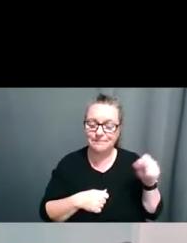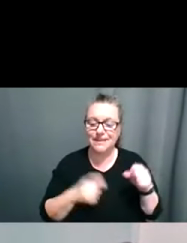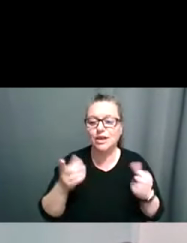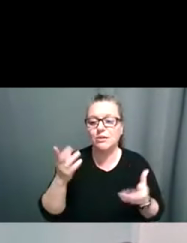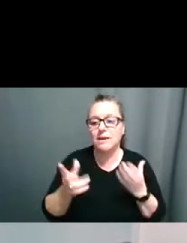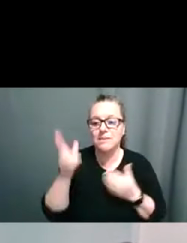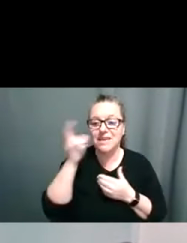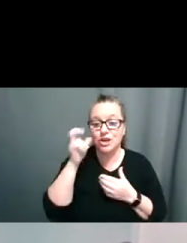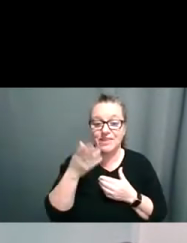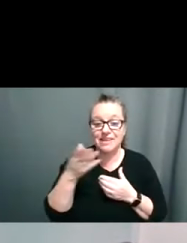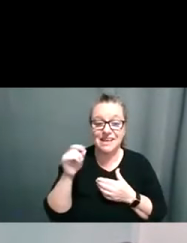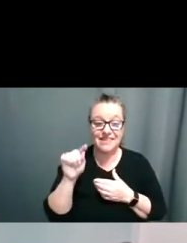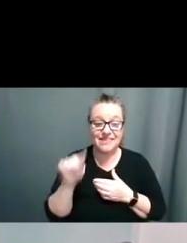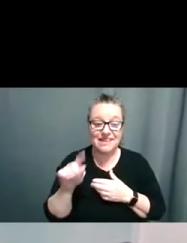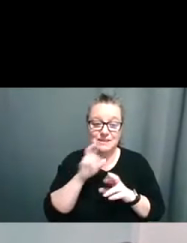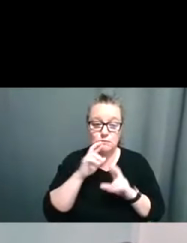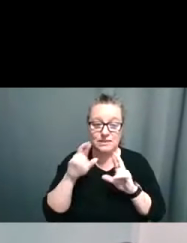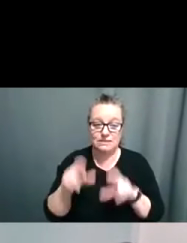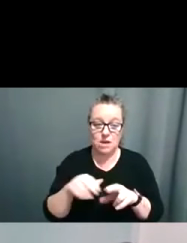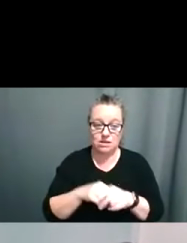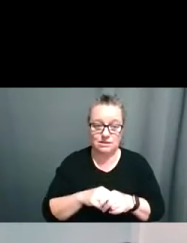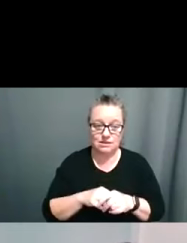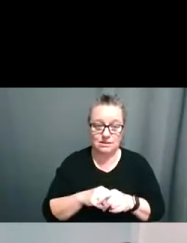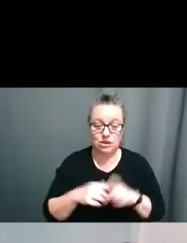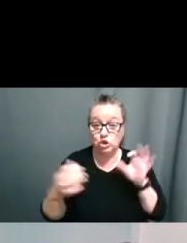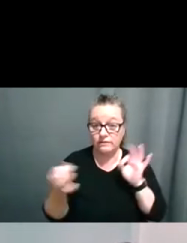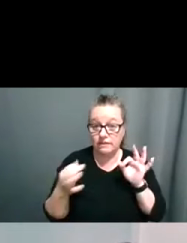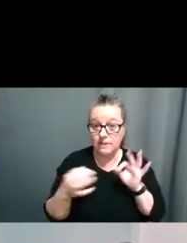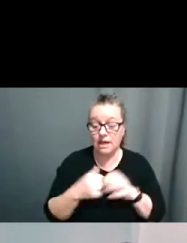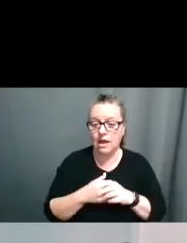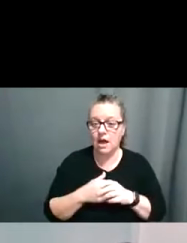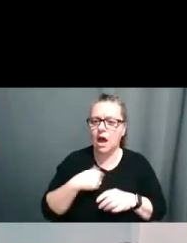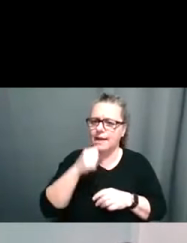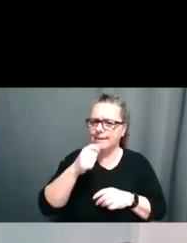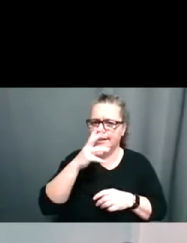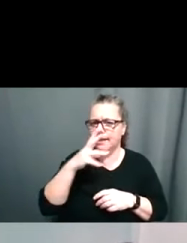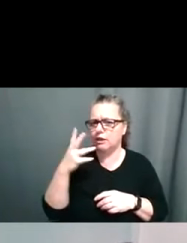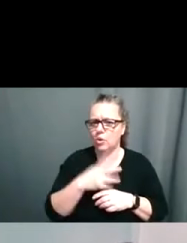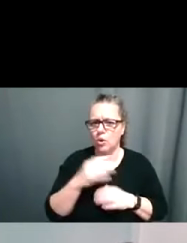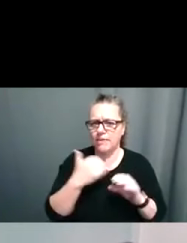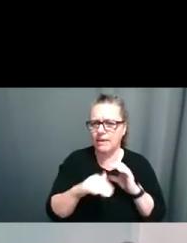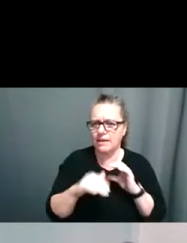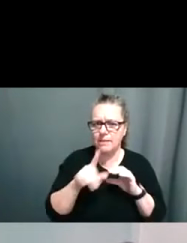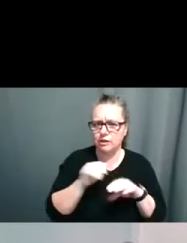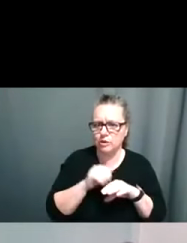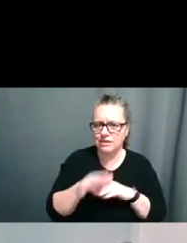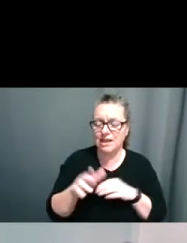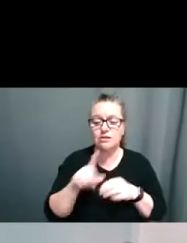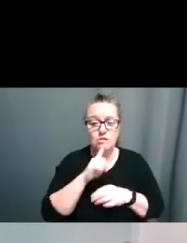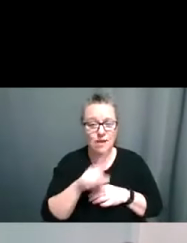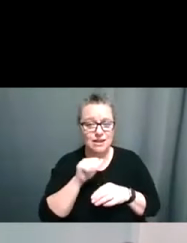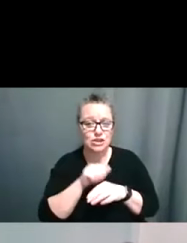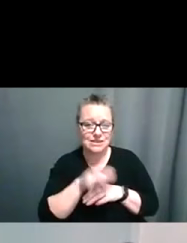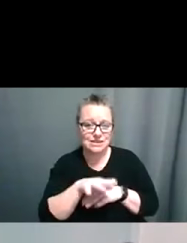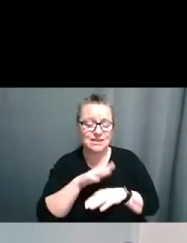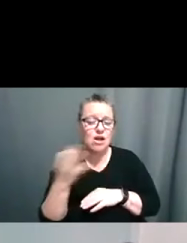things like this in response to feedback. I didn't ignore the email you sent on Monday. You actually sent it the